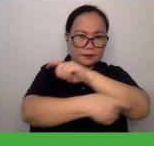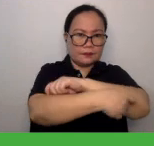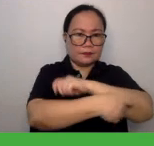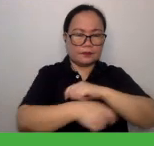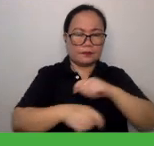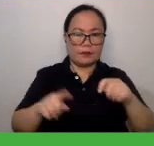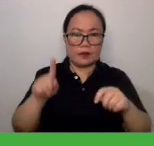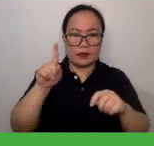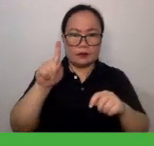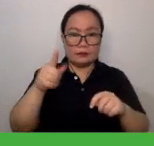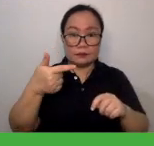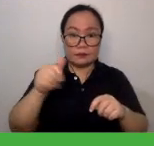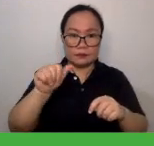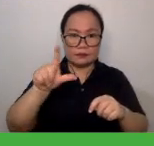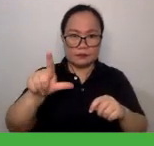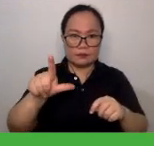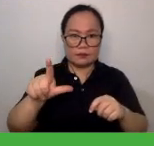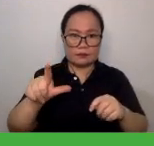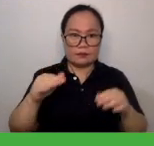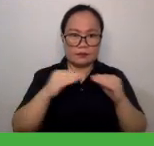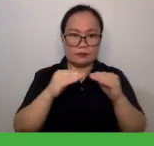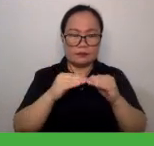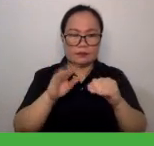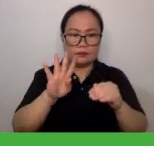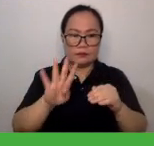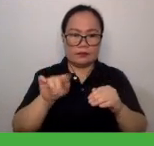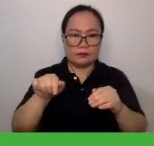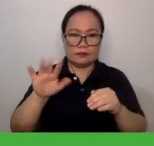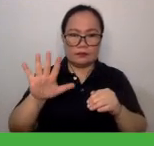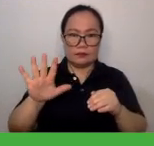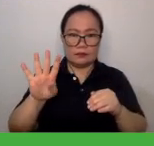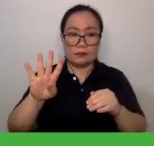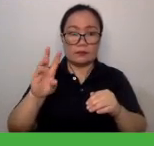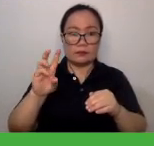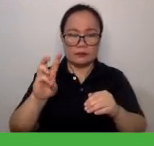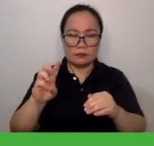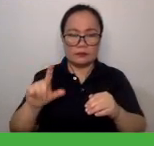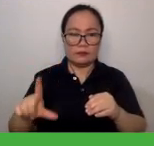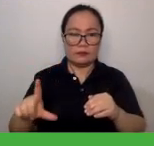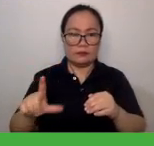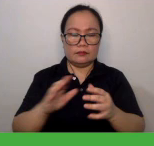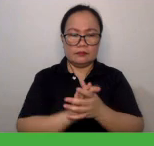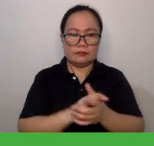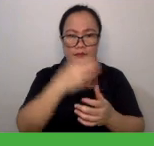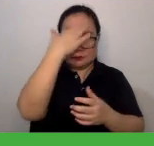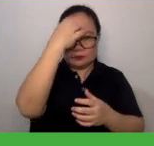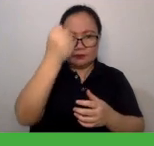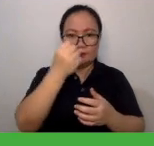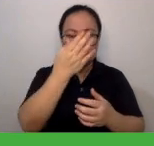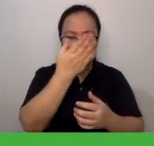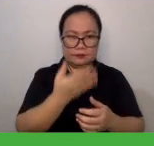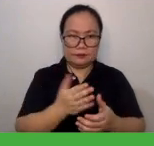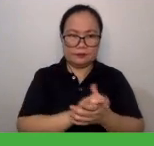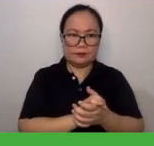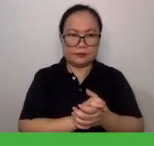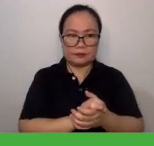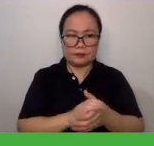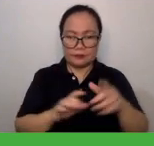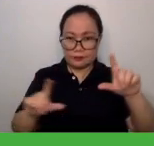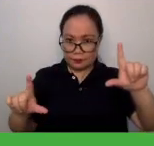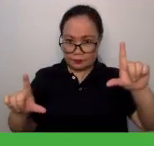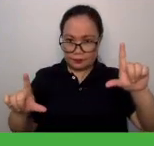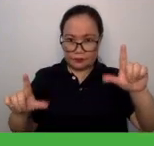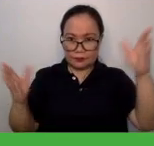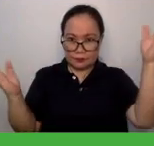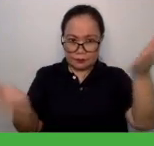1 gallon is equivalent to 4.546 liters. Kaya dapat memorize po ito. So, we can now